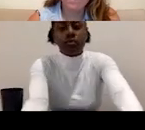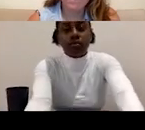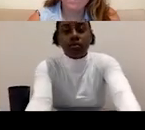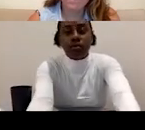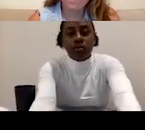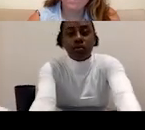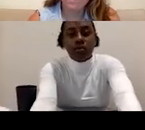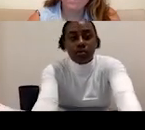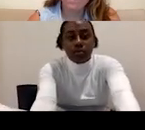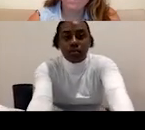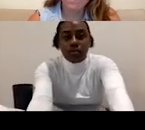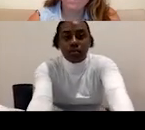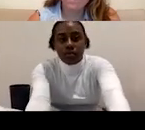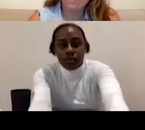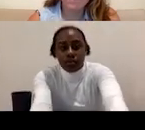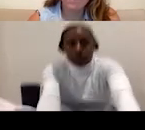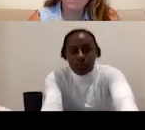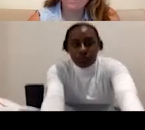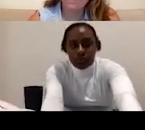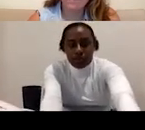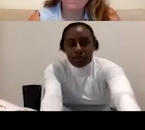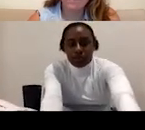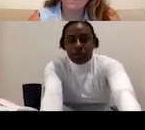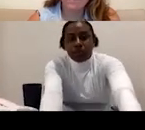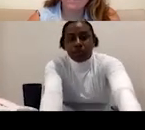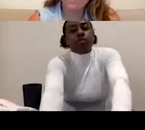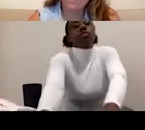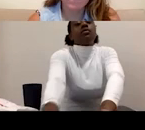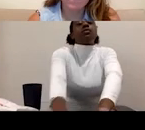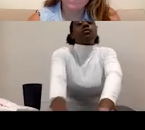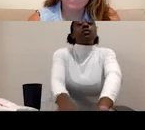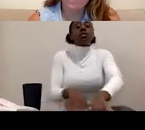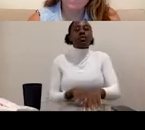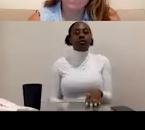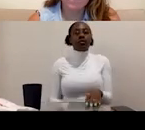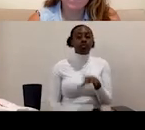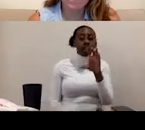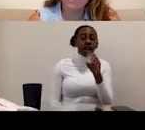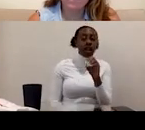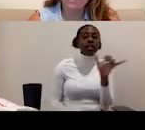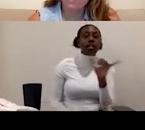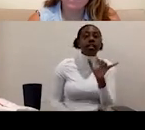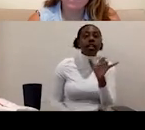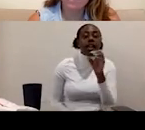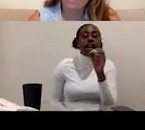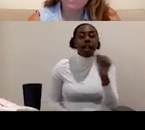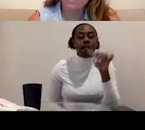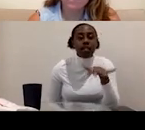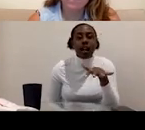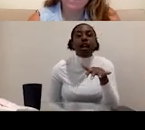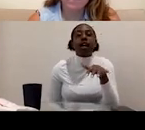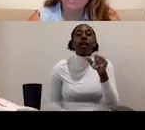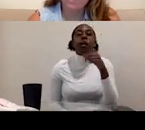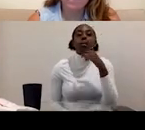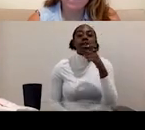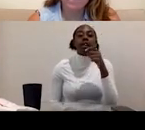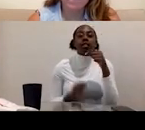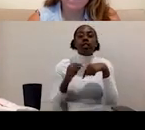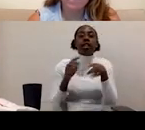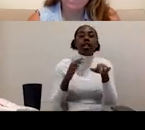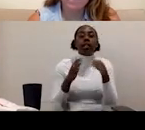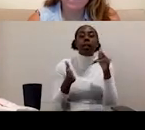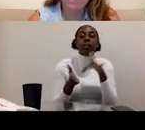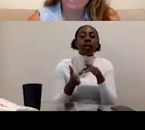recognition. We take on companies like Amazon. This week, we just launched Eyes on Amazon because in the middle of the uprisings last summer,